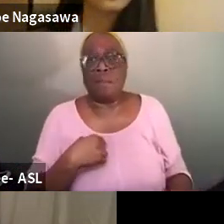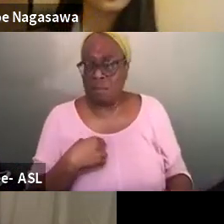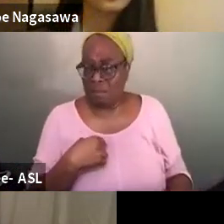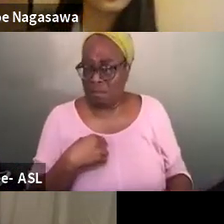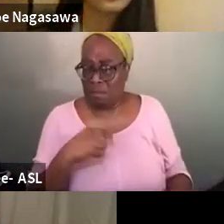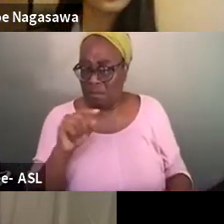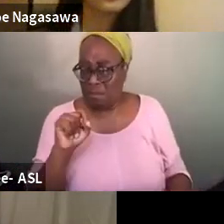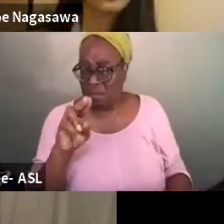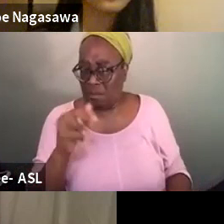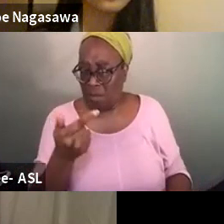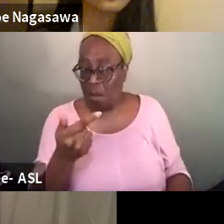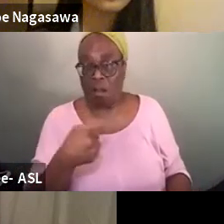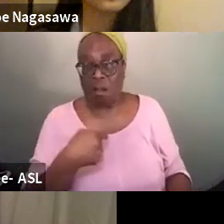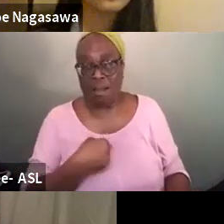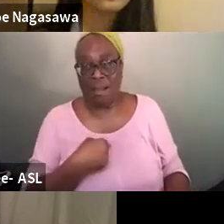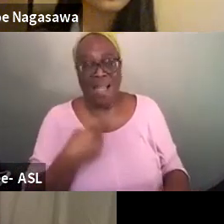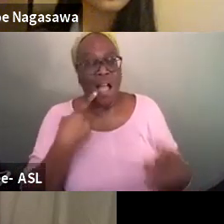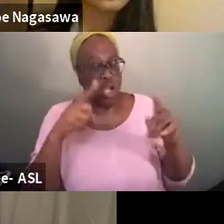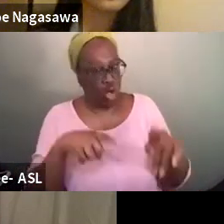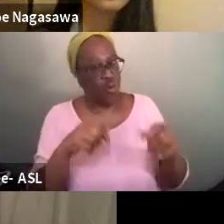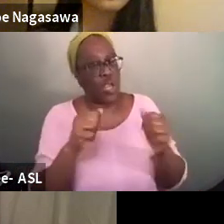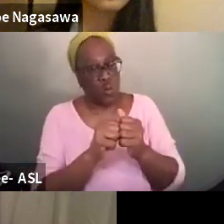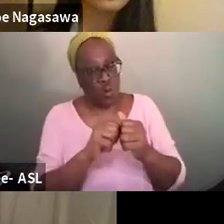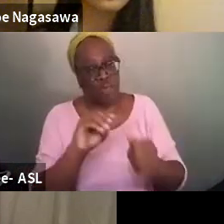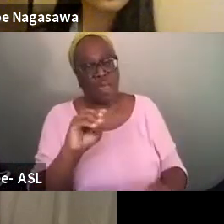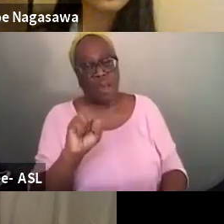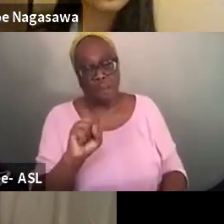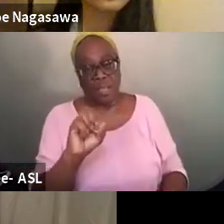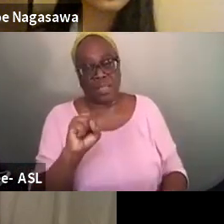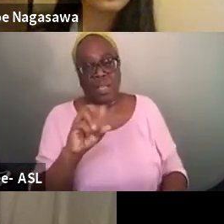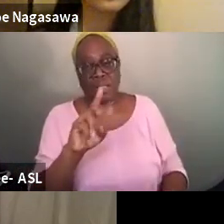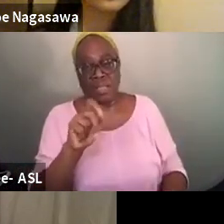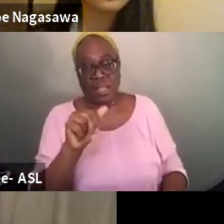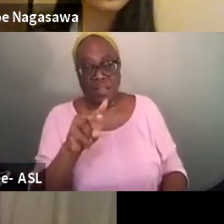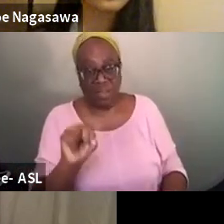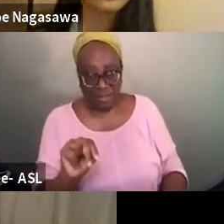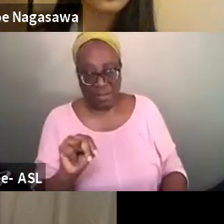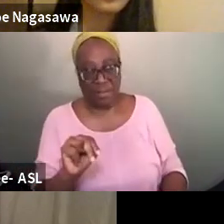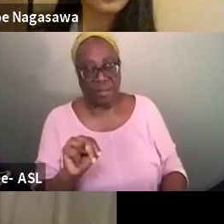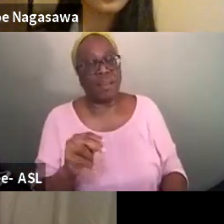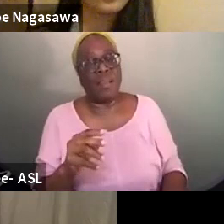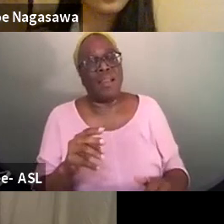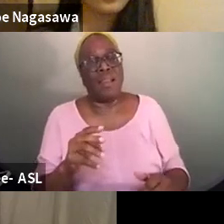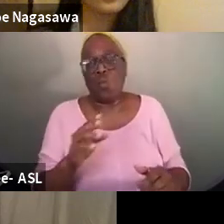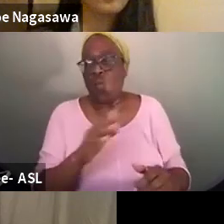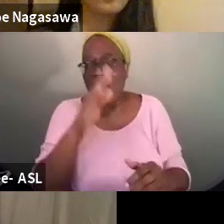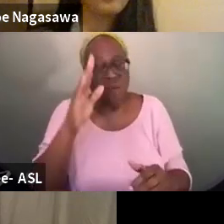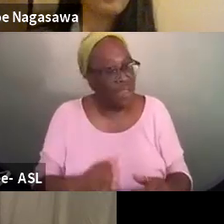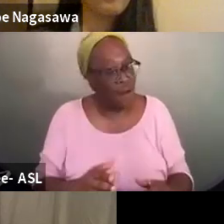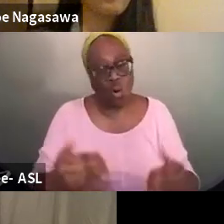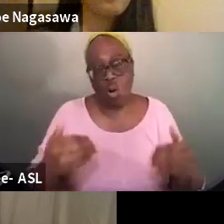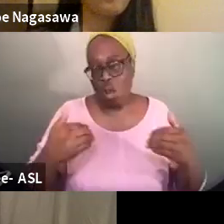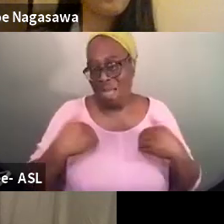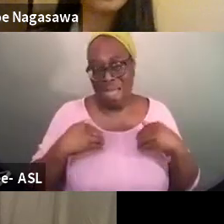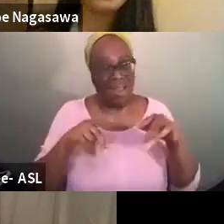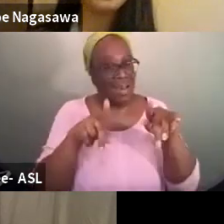well, first of all, we know that there's never been a test that doesn't show group mean differences, whatever group you're